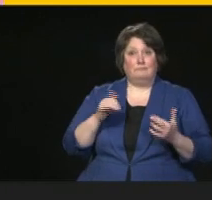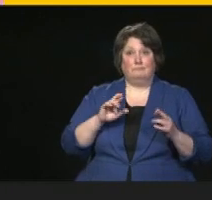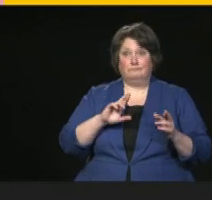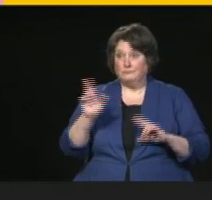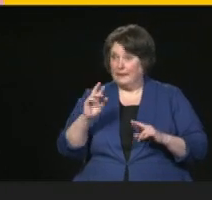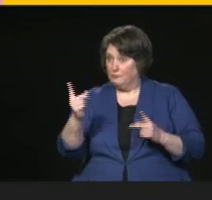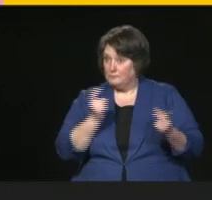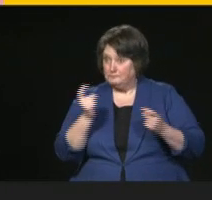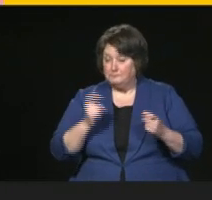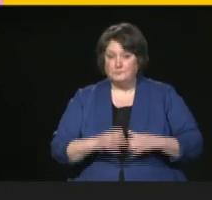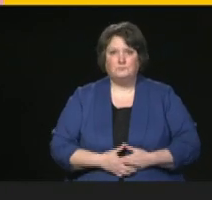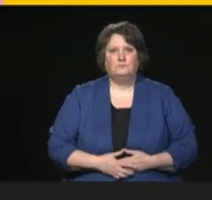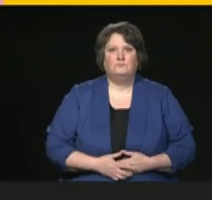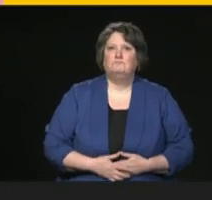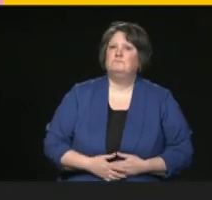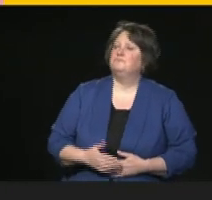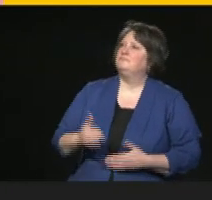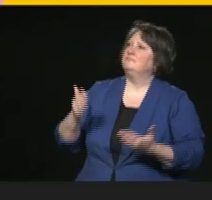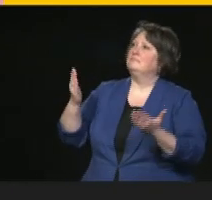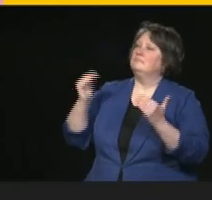questions. Three questions from the phone.